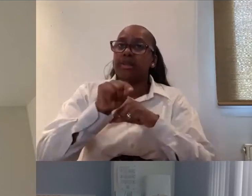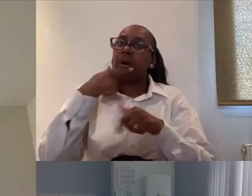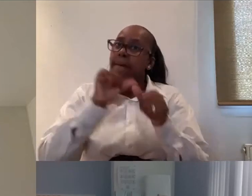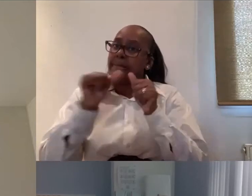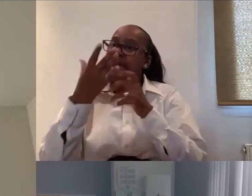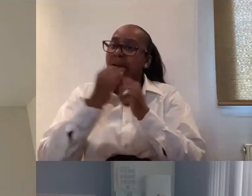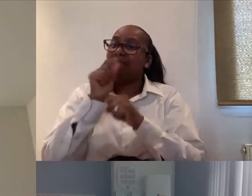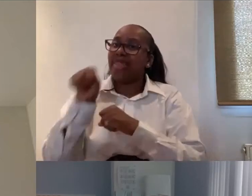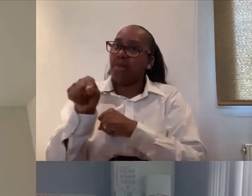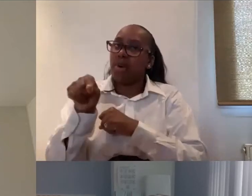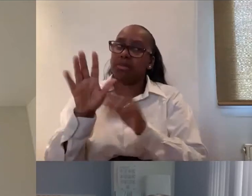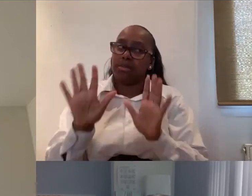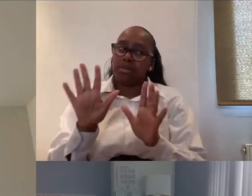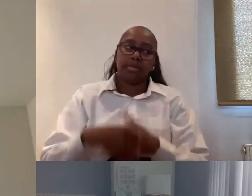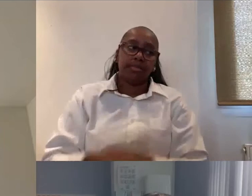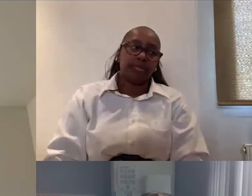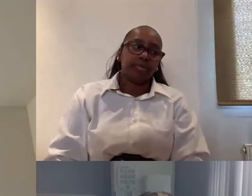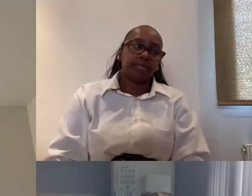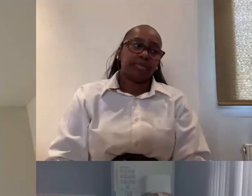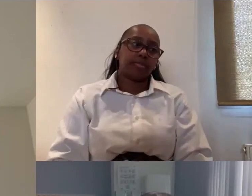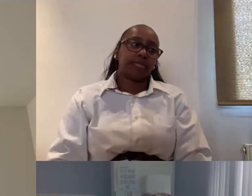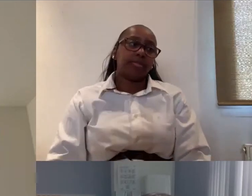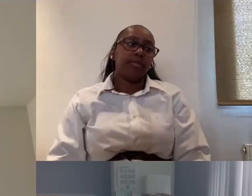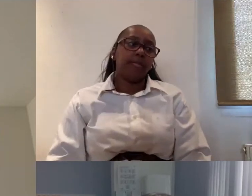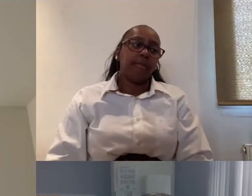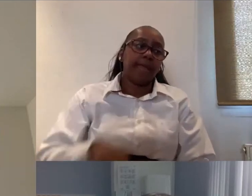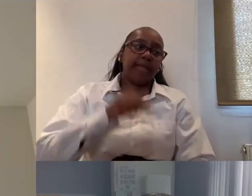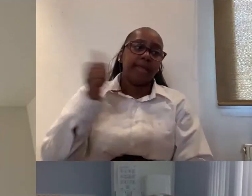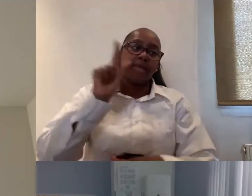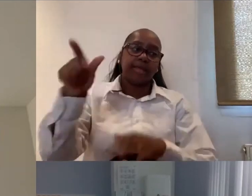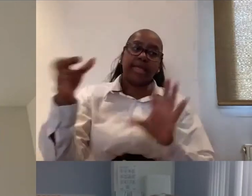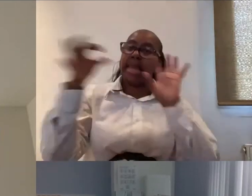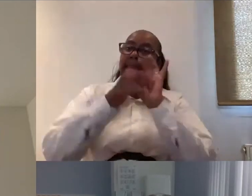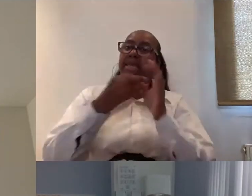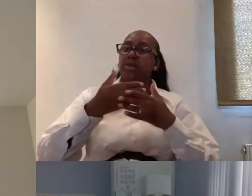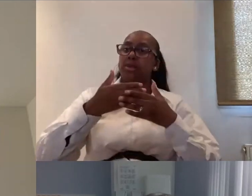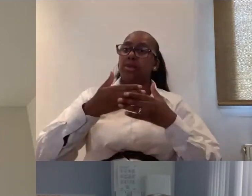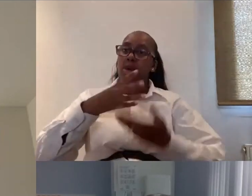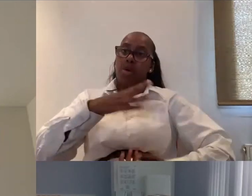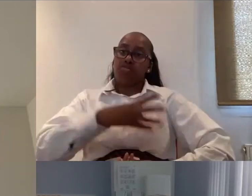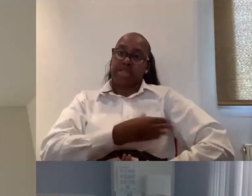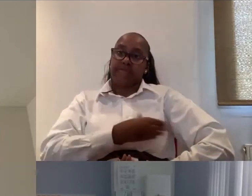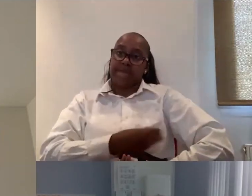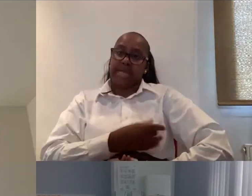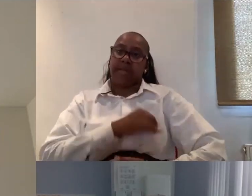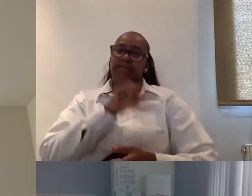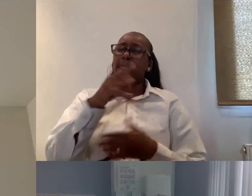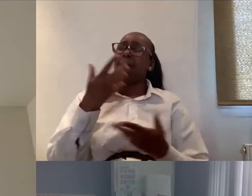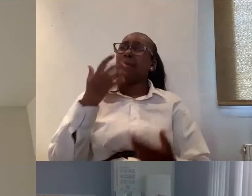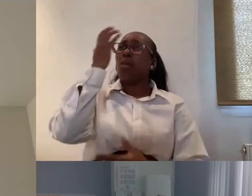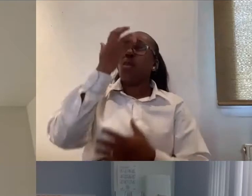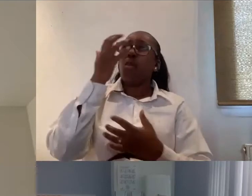Fantastic. The next question is in relation to breastfeeding. So the individual is worried on how